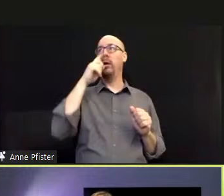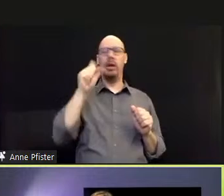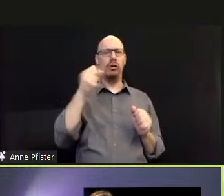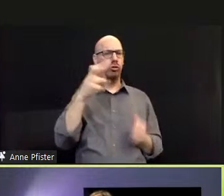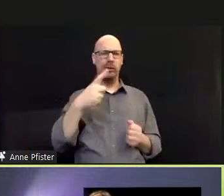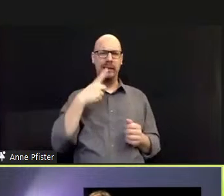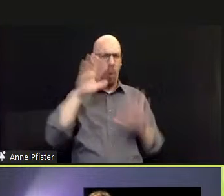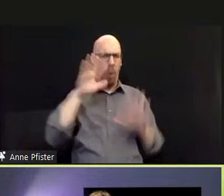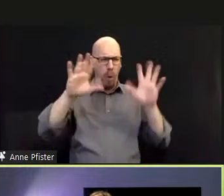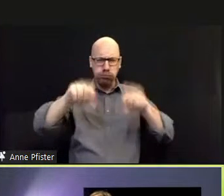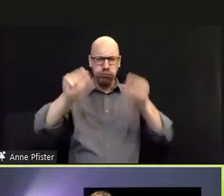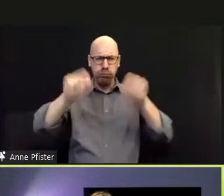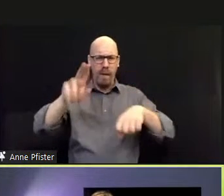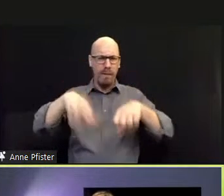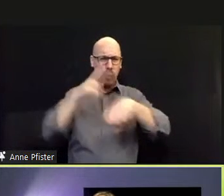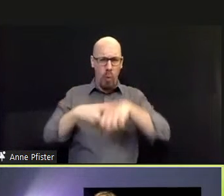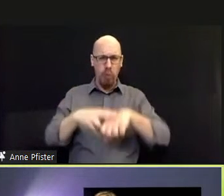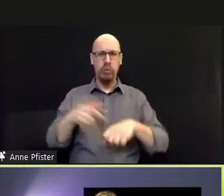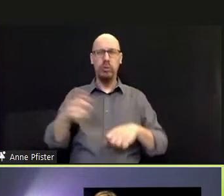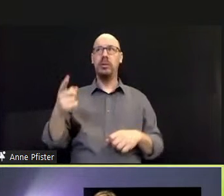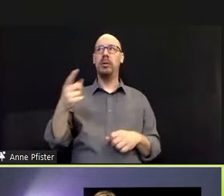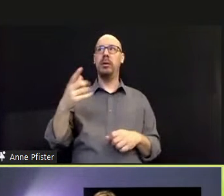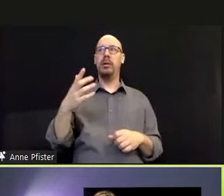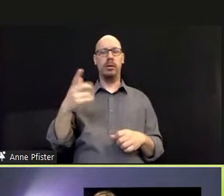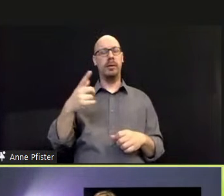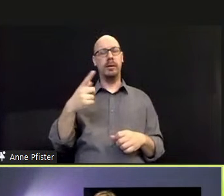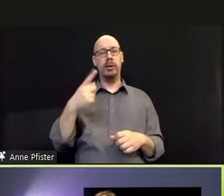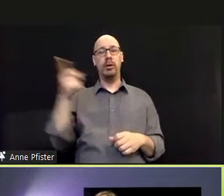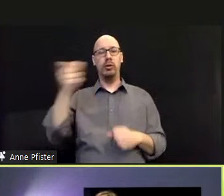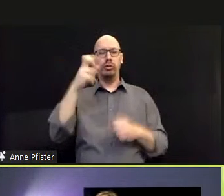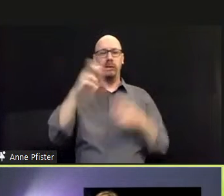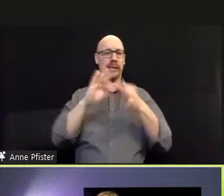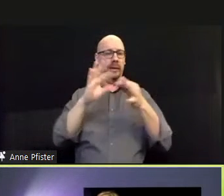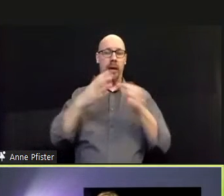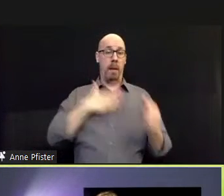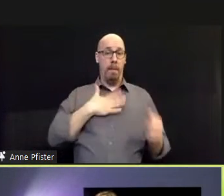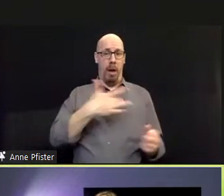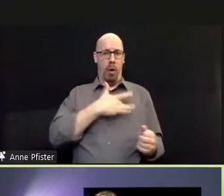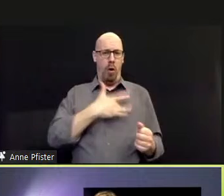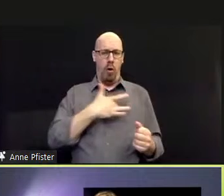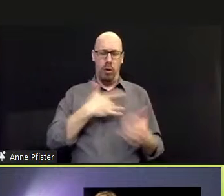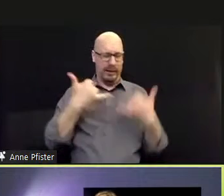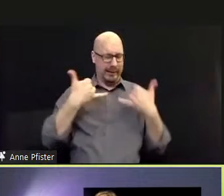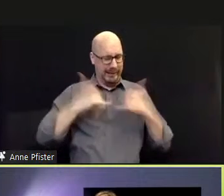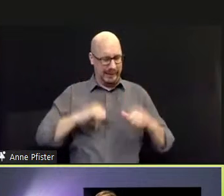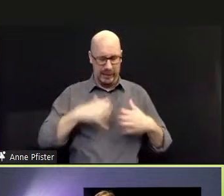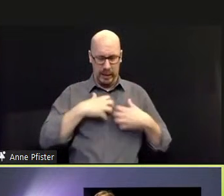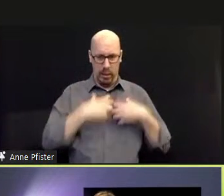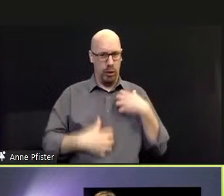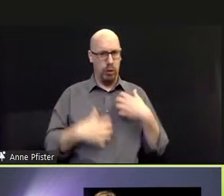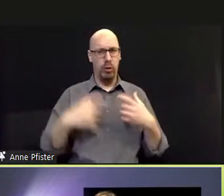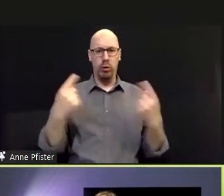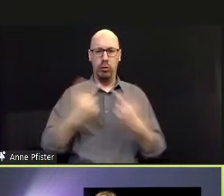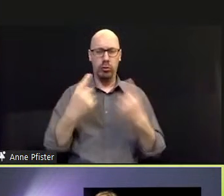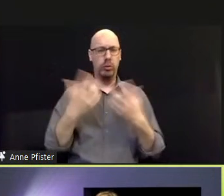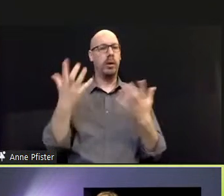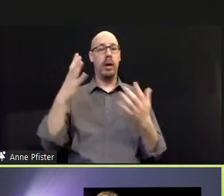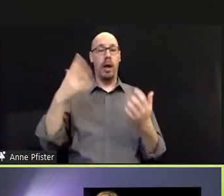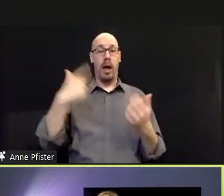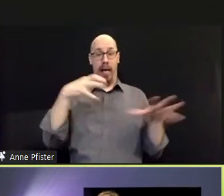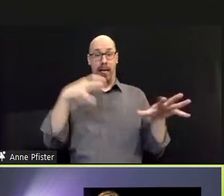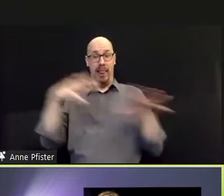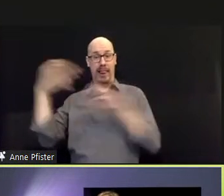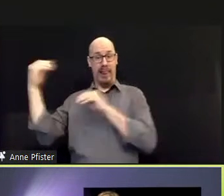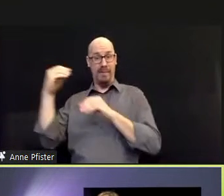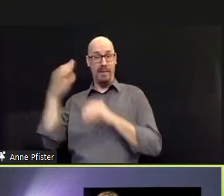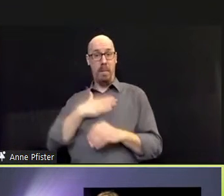of course, my heart still hurts even now. When I lived in Yitpin, I was really happy.